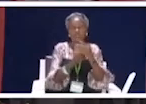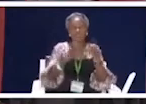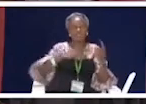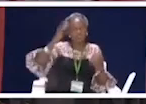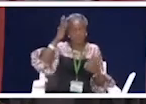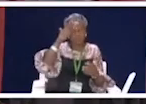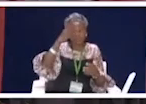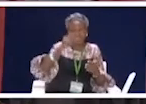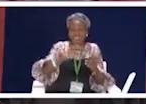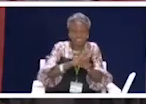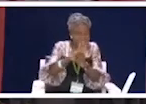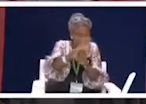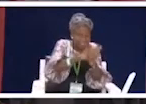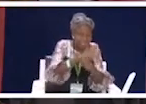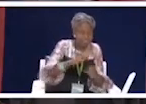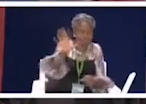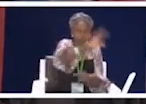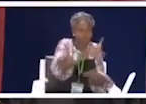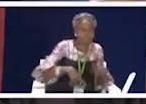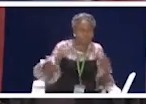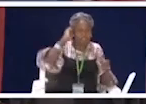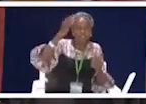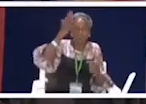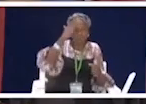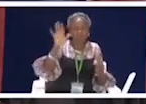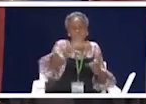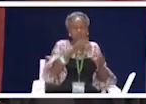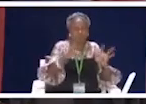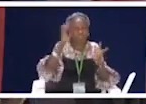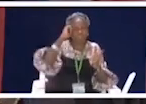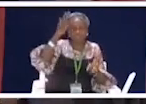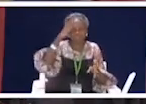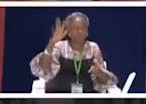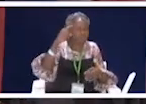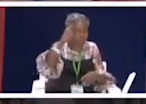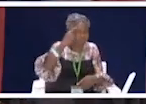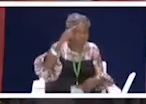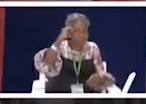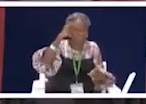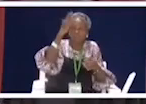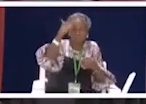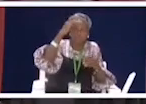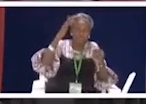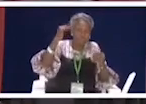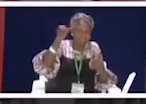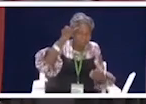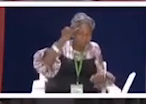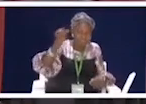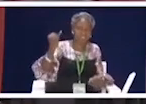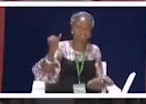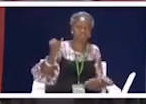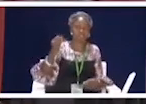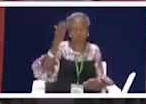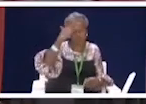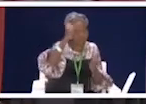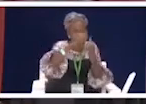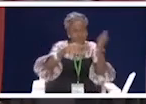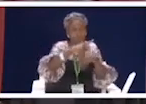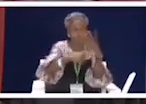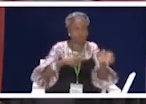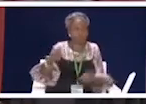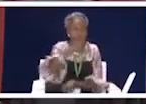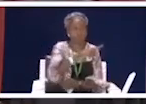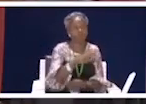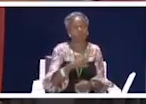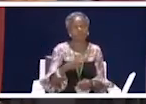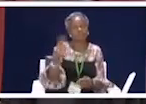the details of your life. He knows your ways. He knows your thoughts. He knows your imagination. He said,